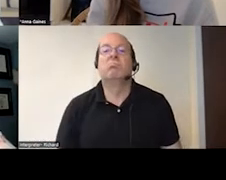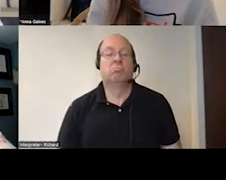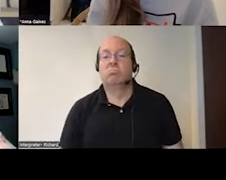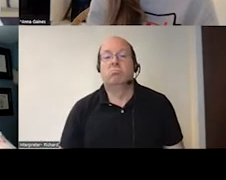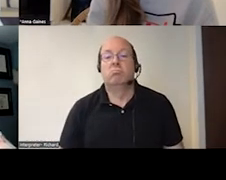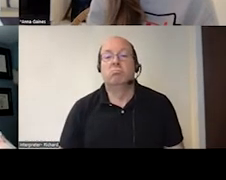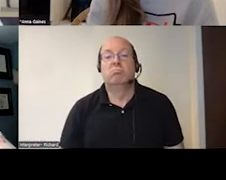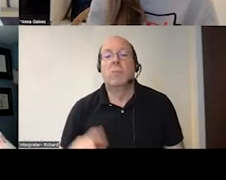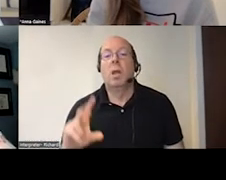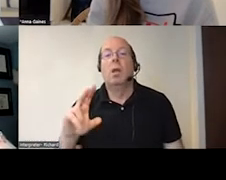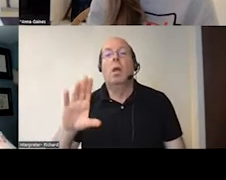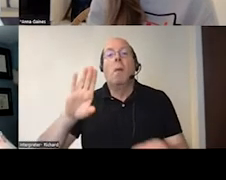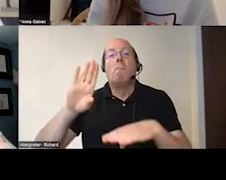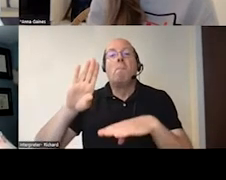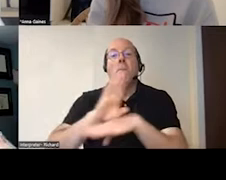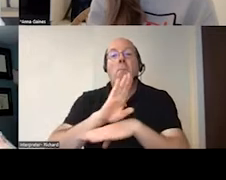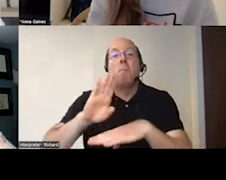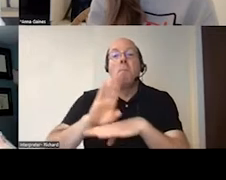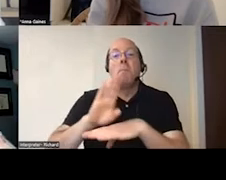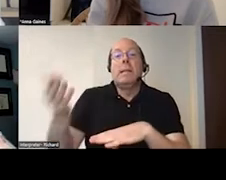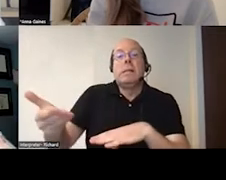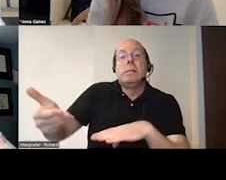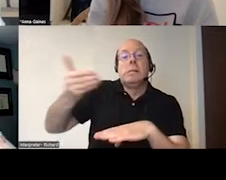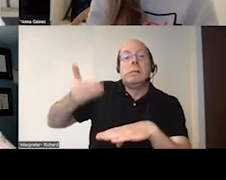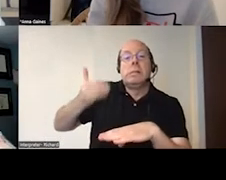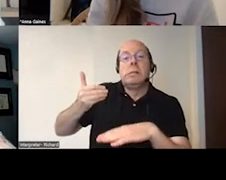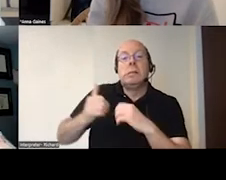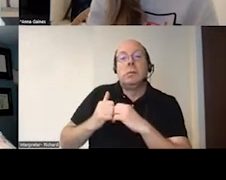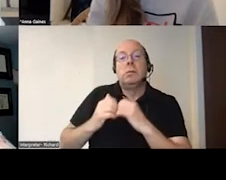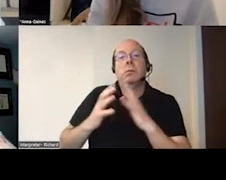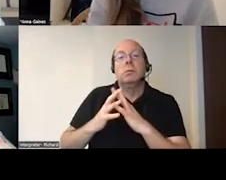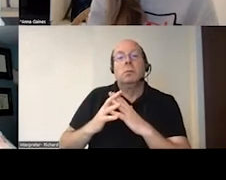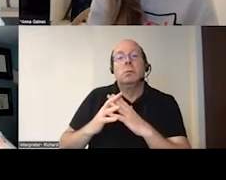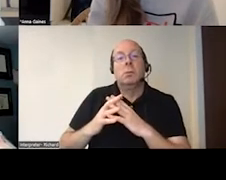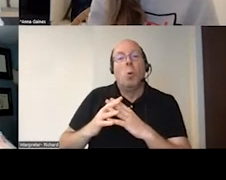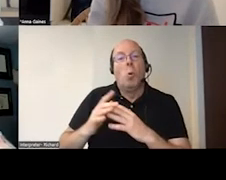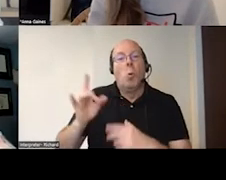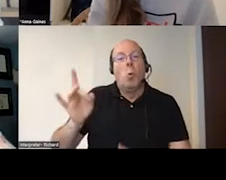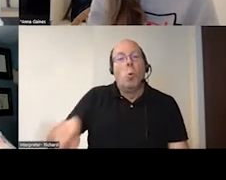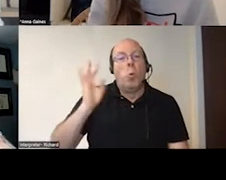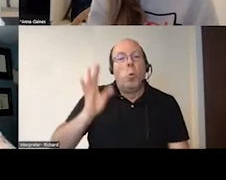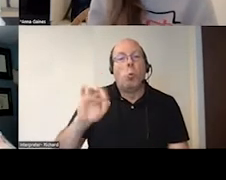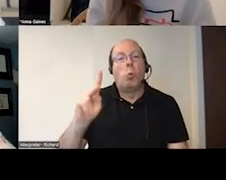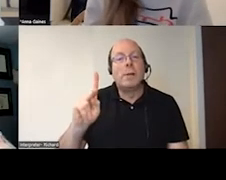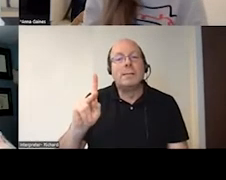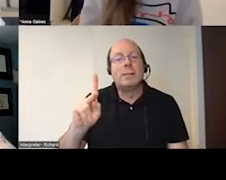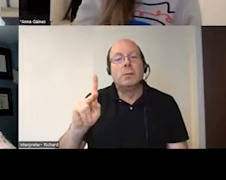business before that, it was hard because it was just group travel is high risk. And so nobody wants to invest. Doesn't matter what you look